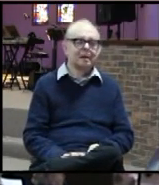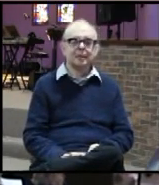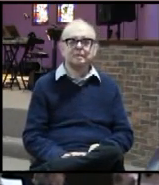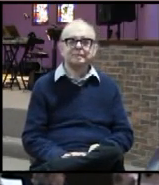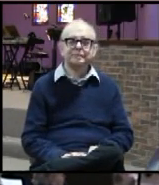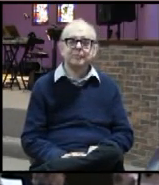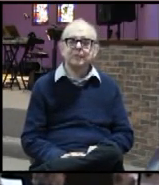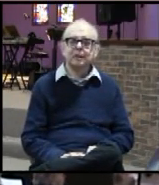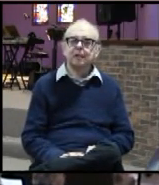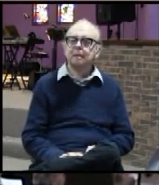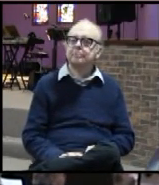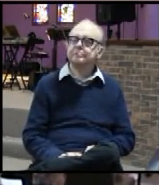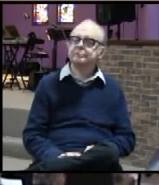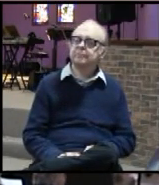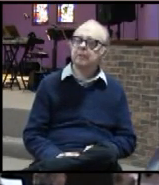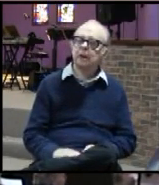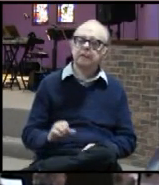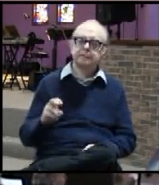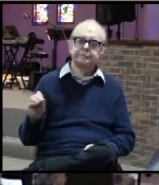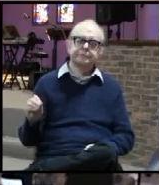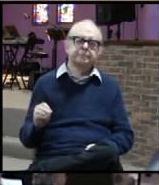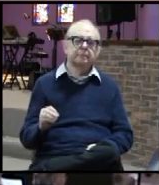one. So,